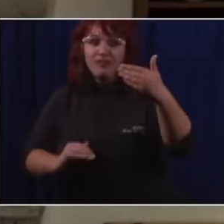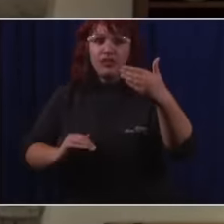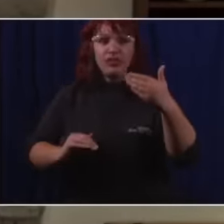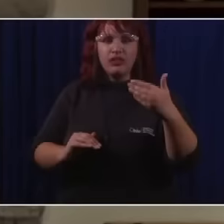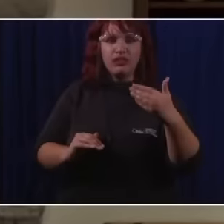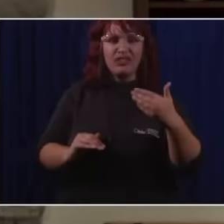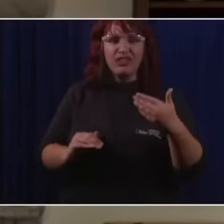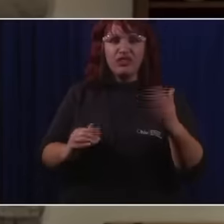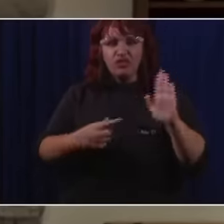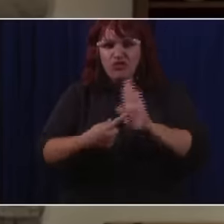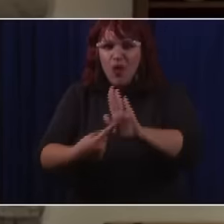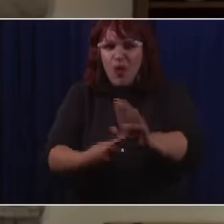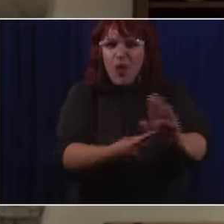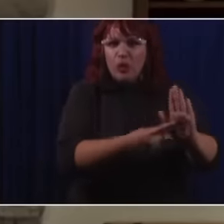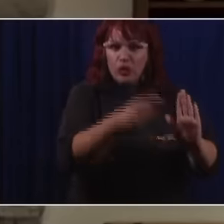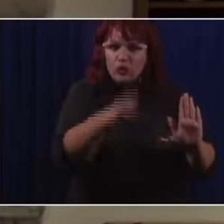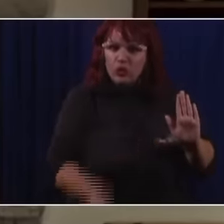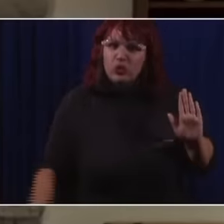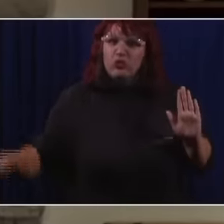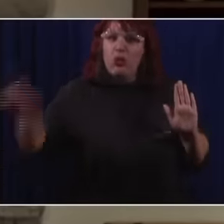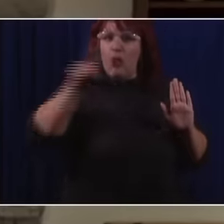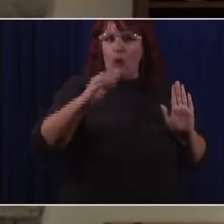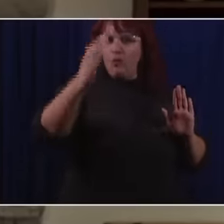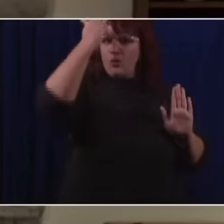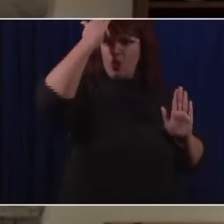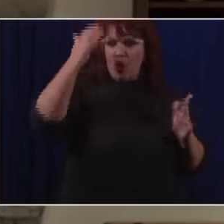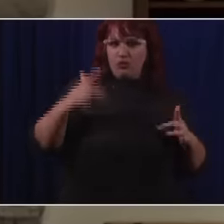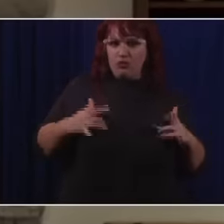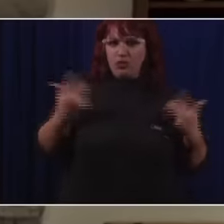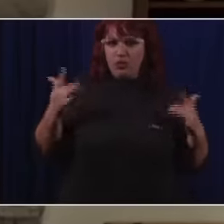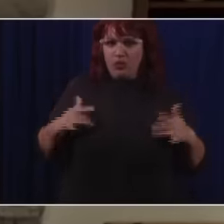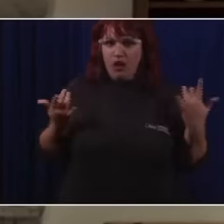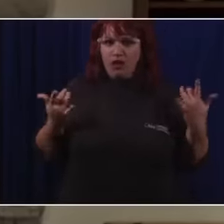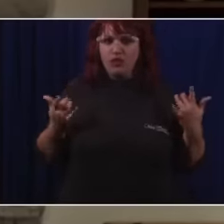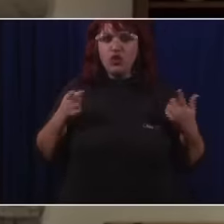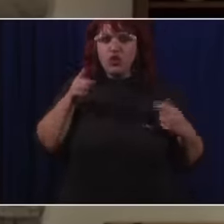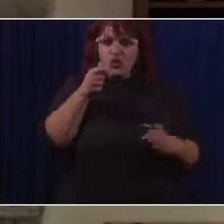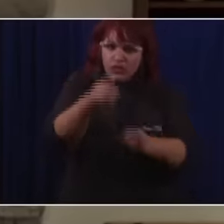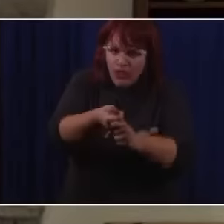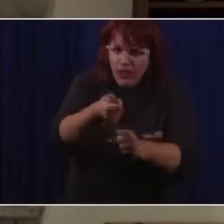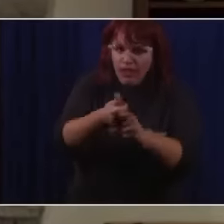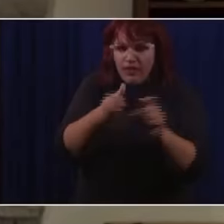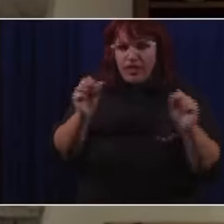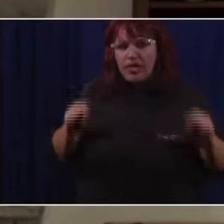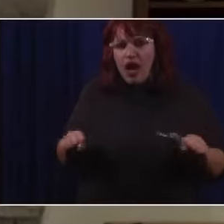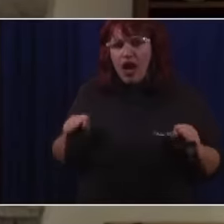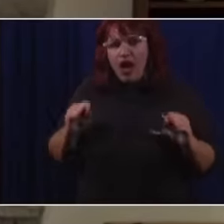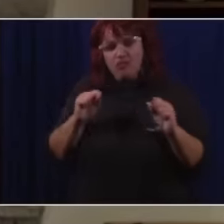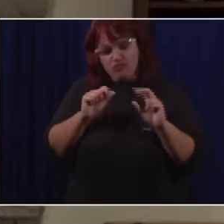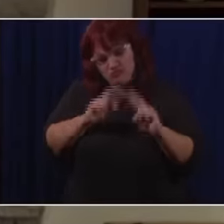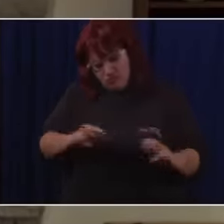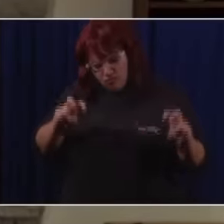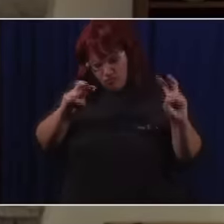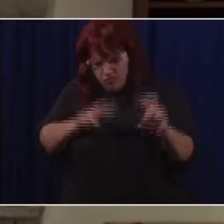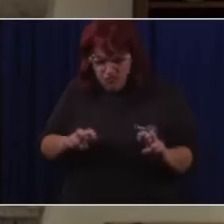that people can make decisions about, should my child go to school? Should the school stay open? What should the school do?